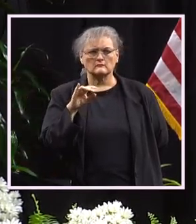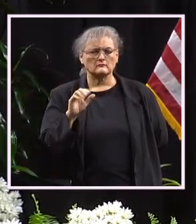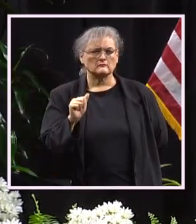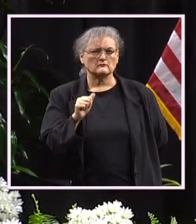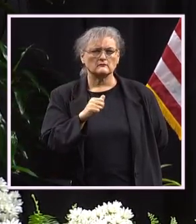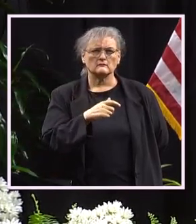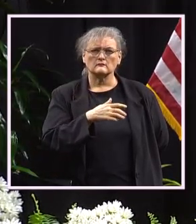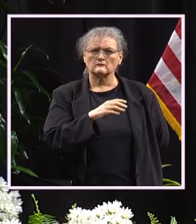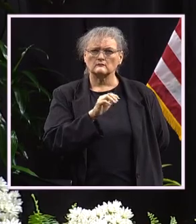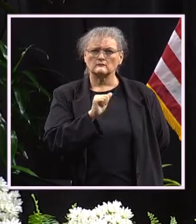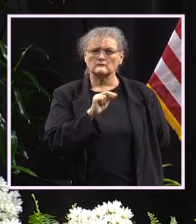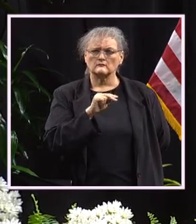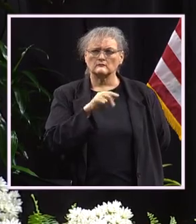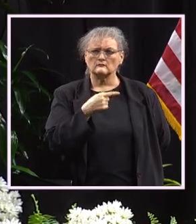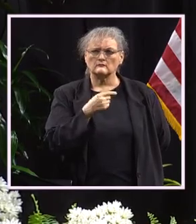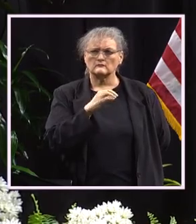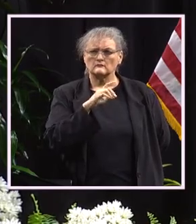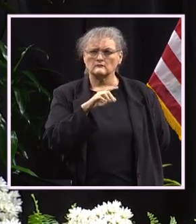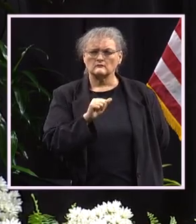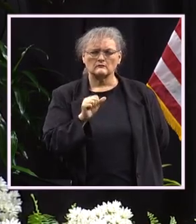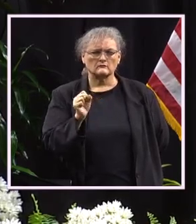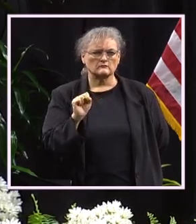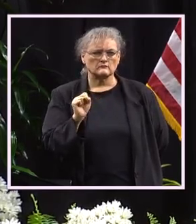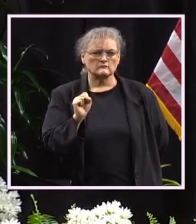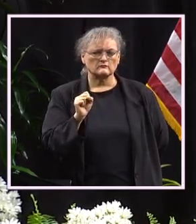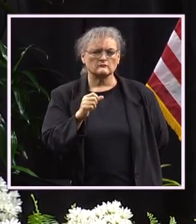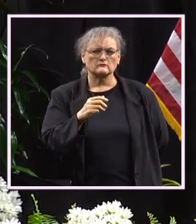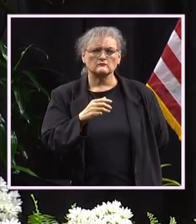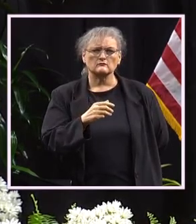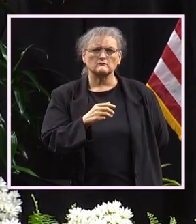Angeles Estefania Gomez Soto,